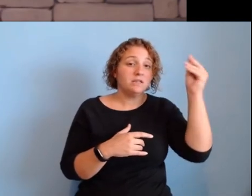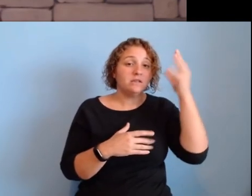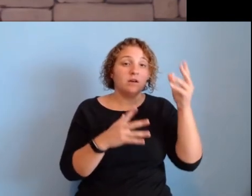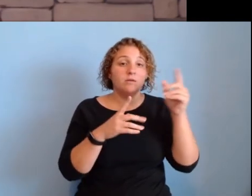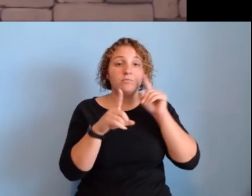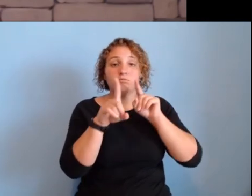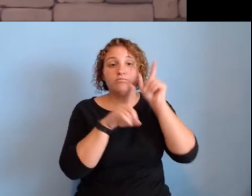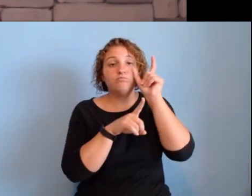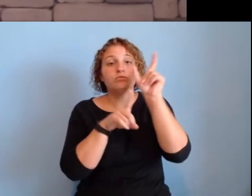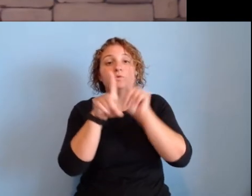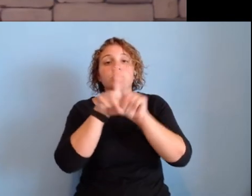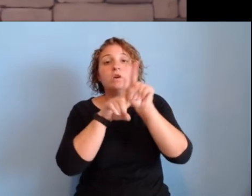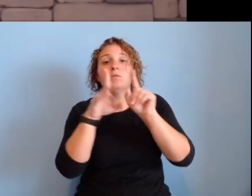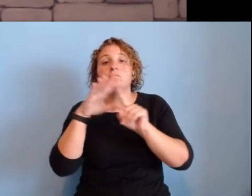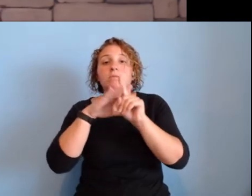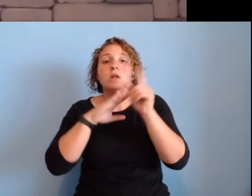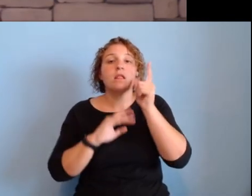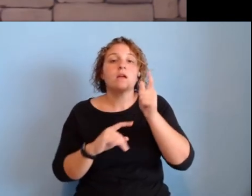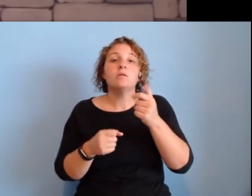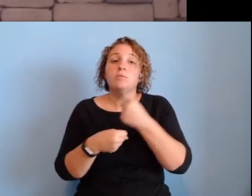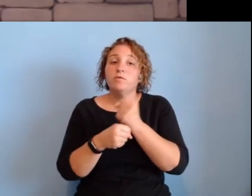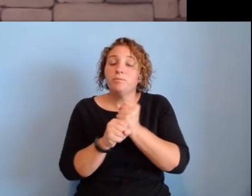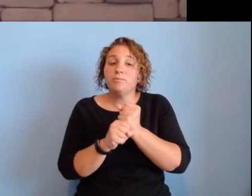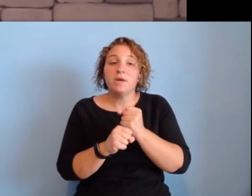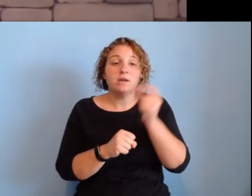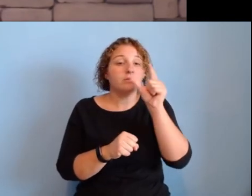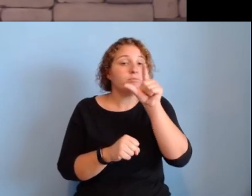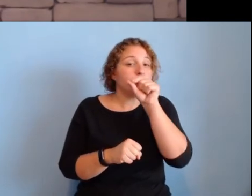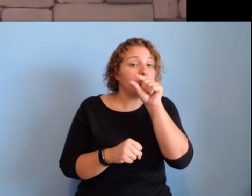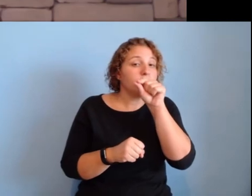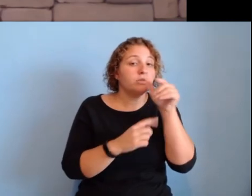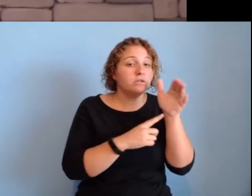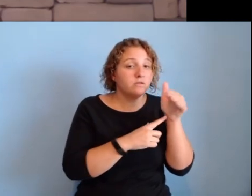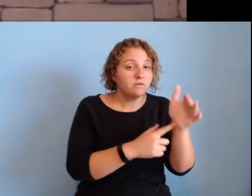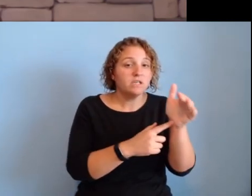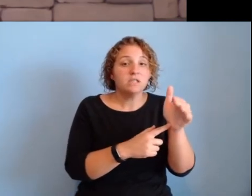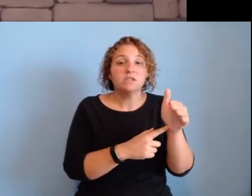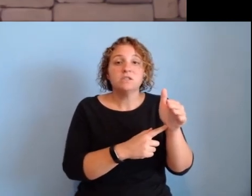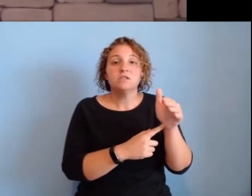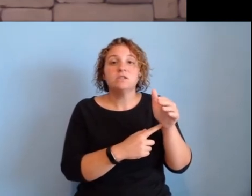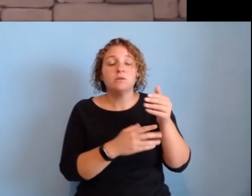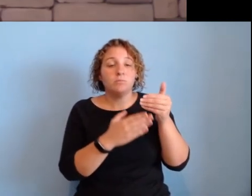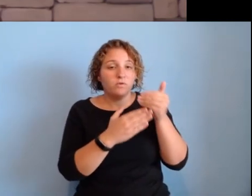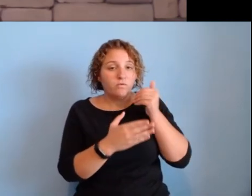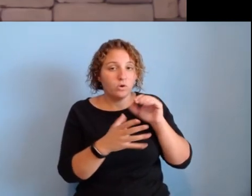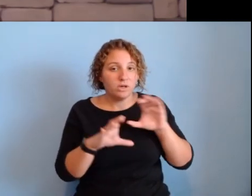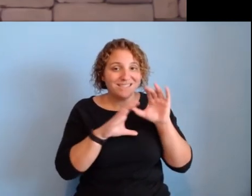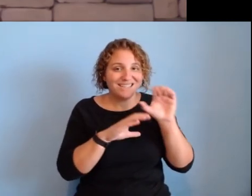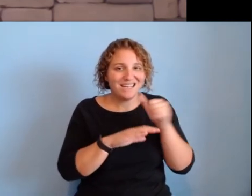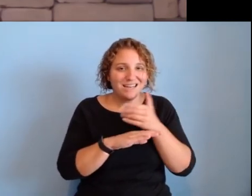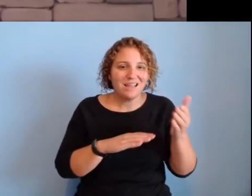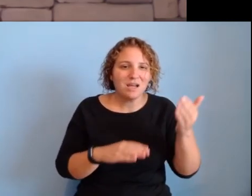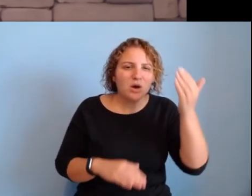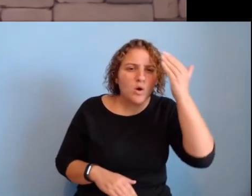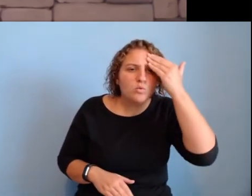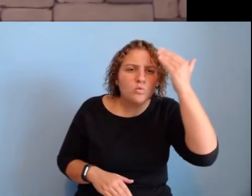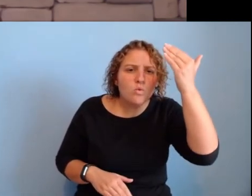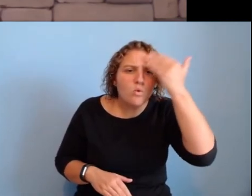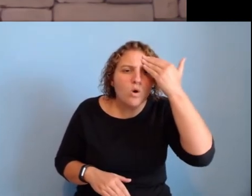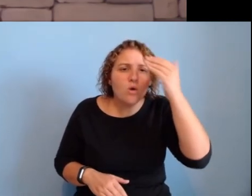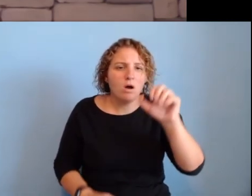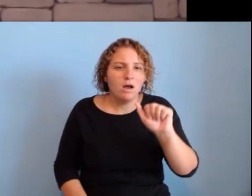and the fish in the sea and the birds in the air and human beings and the land animals and all that. Before he did any of this, he knew Adam and Eve would disobey,